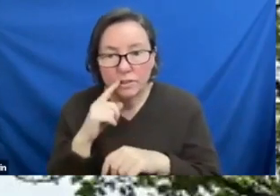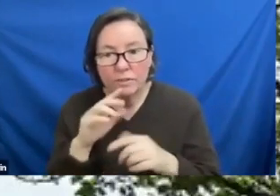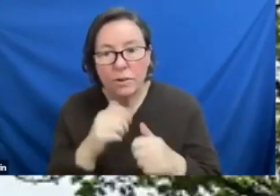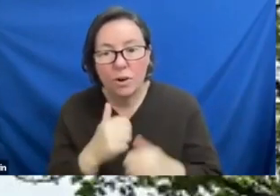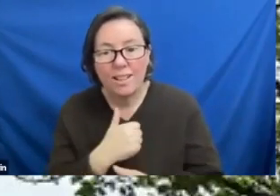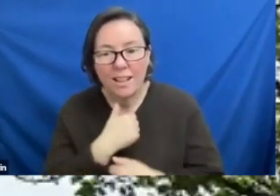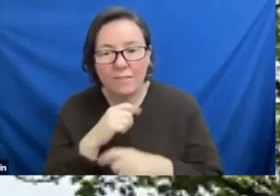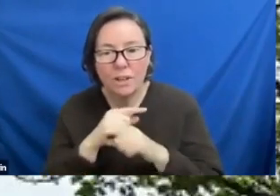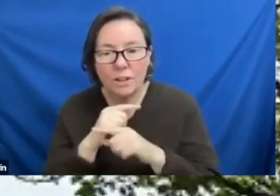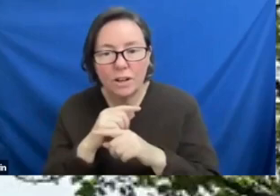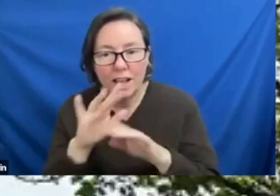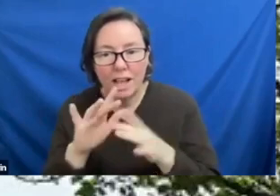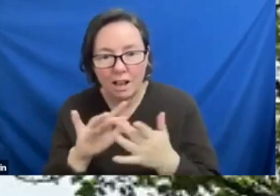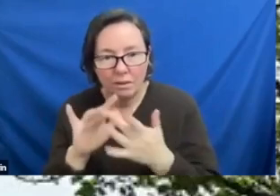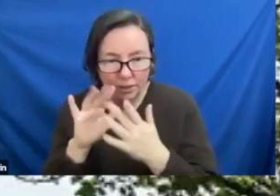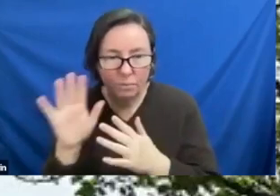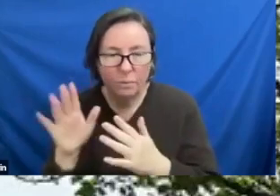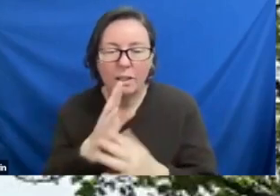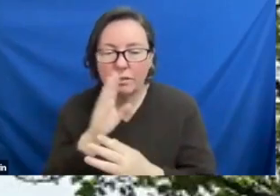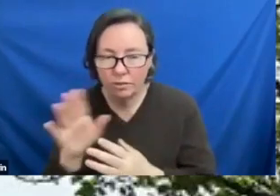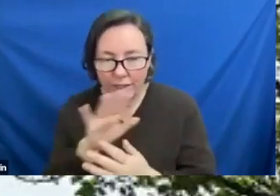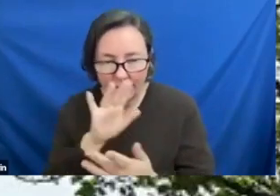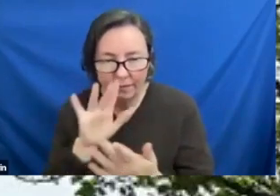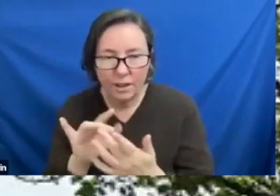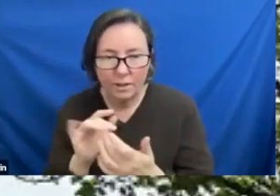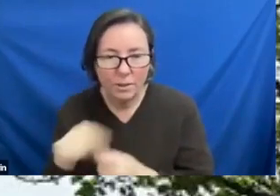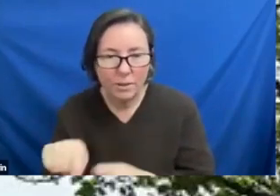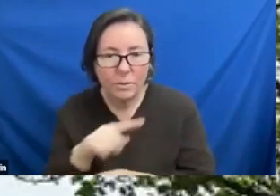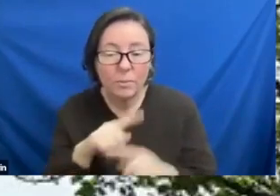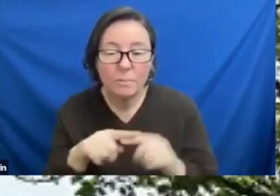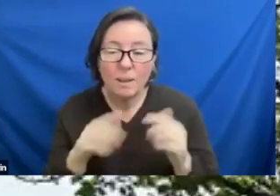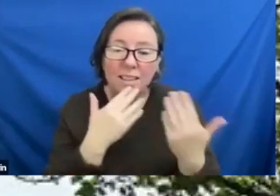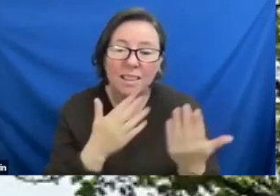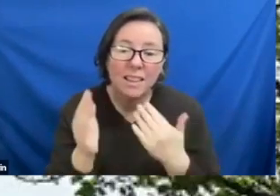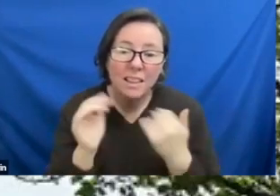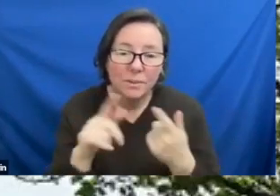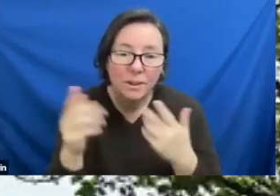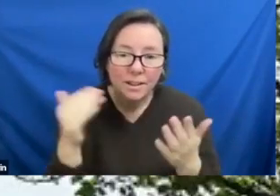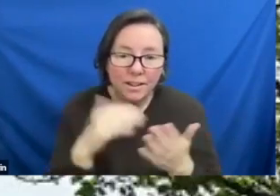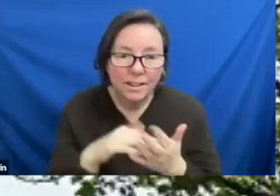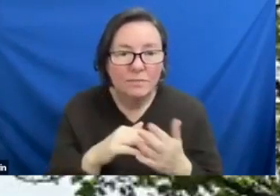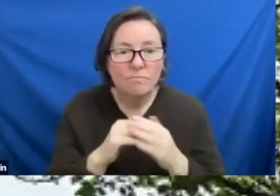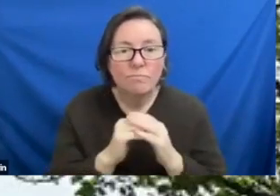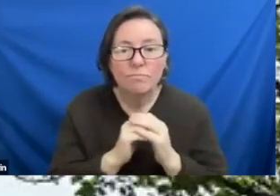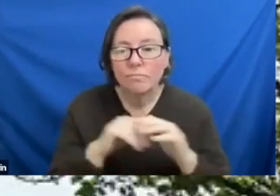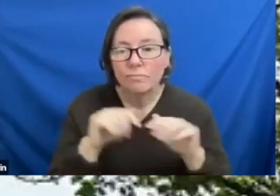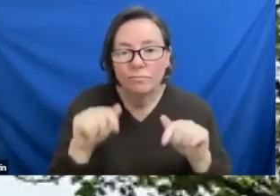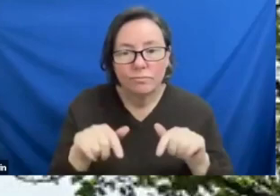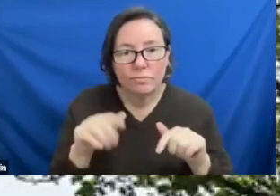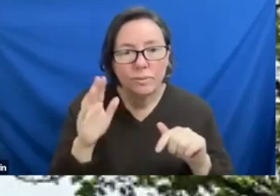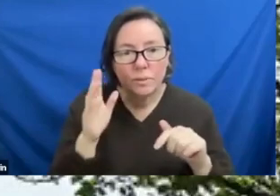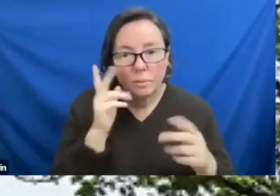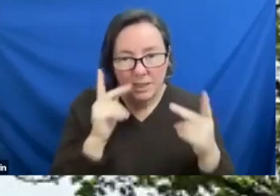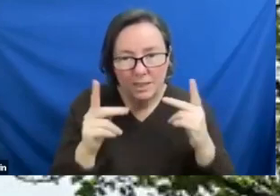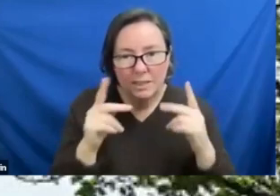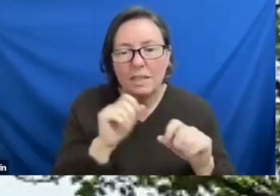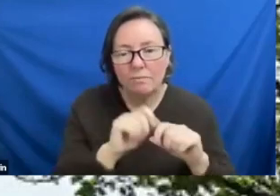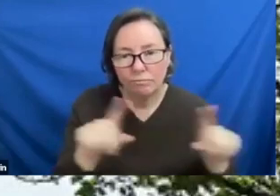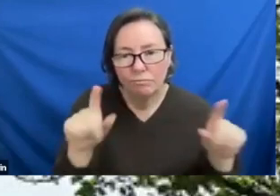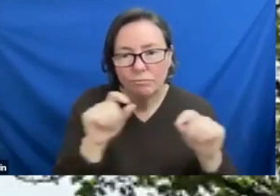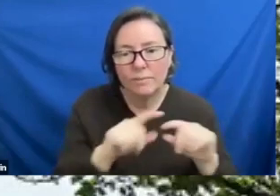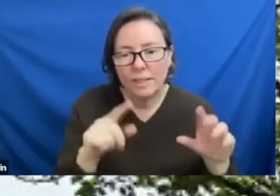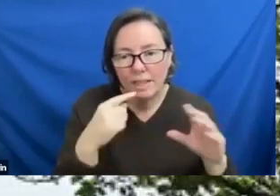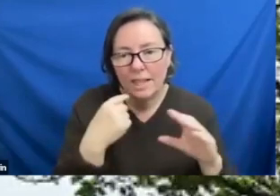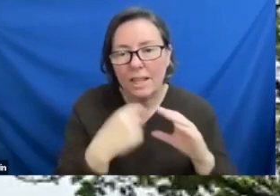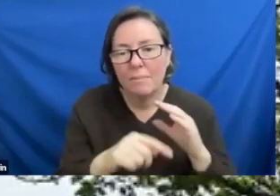follow up with you directly about that as well. But I just want to thank everyone again. And like I said, you'll see the follow-up information in your email